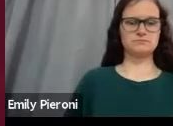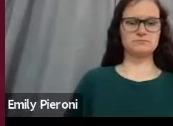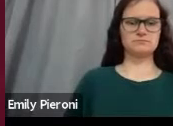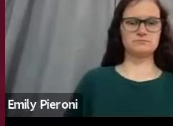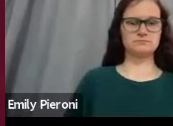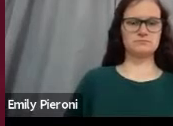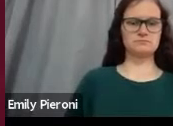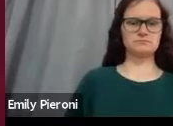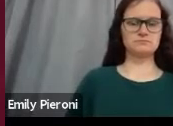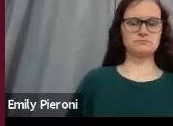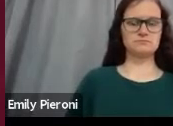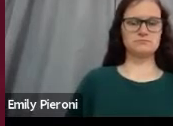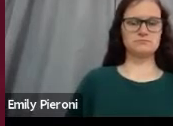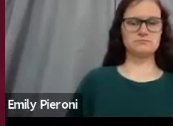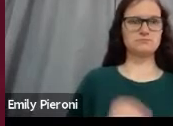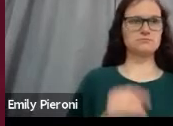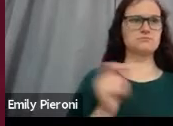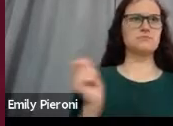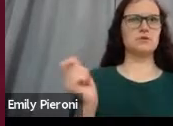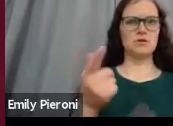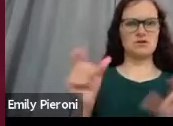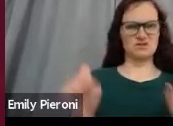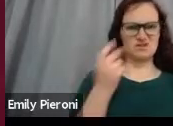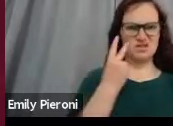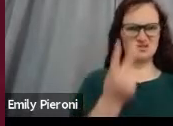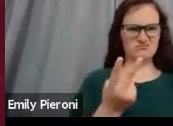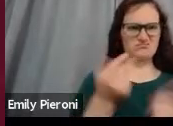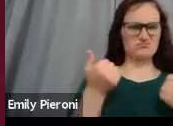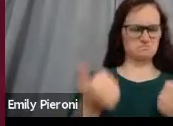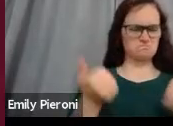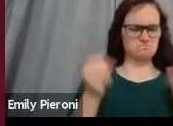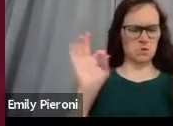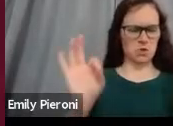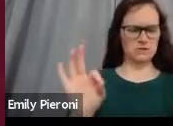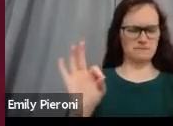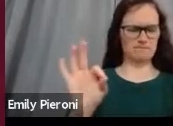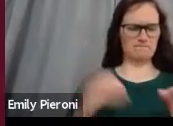Okay, you all can see it. All right. And so I was kind of